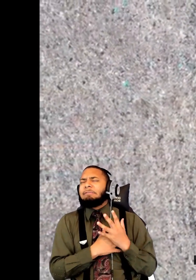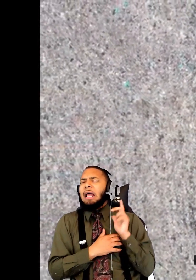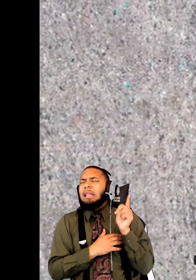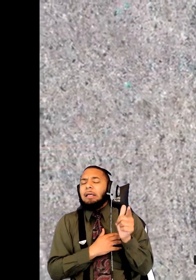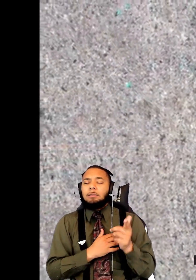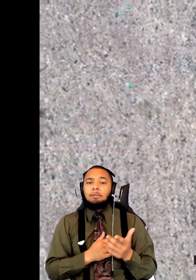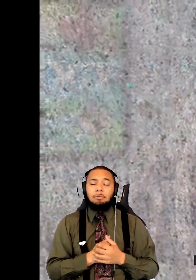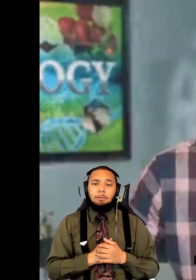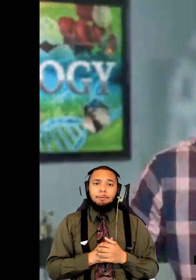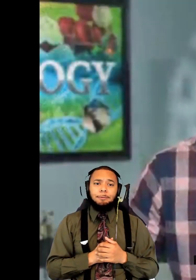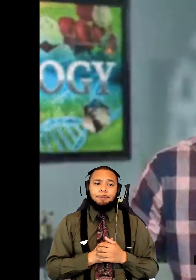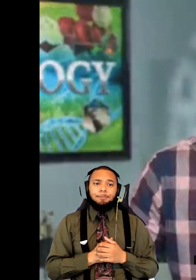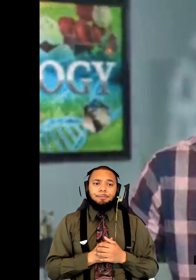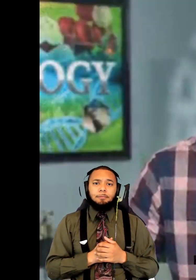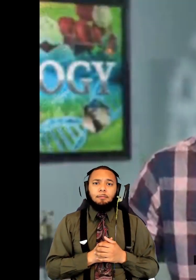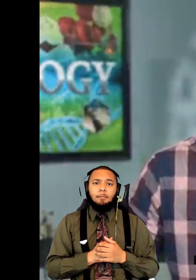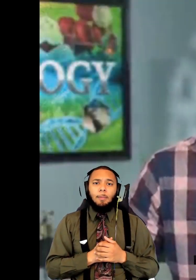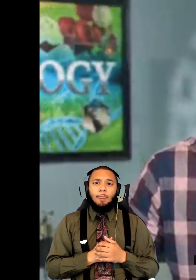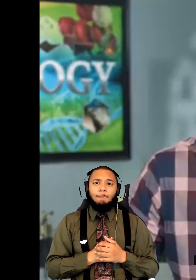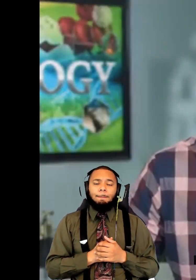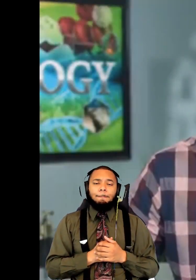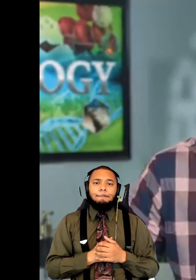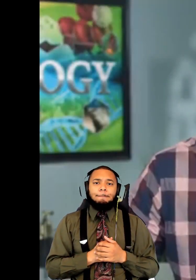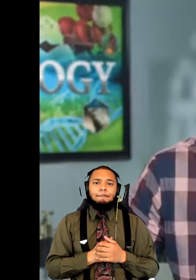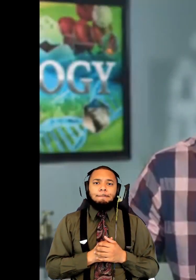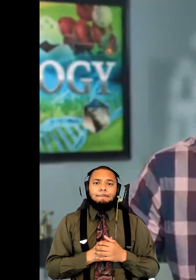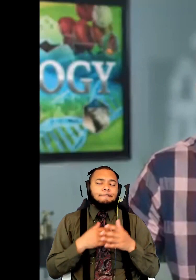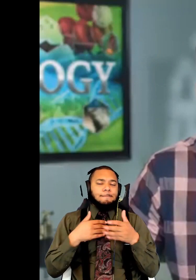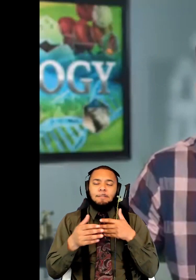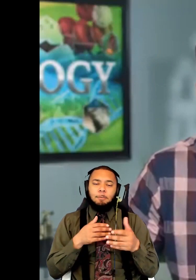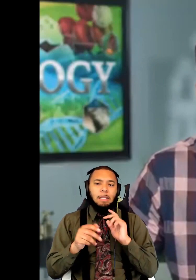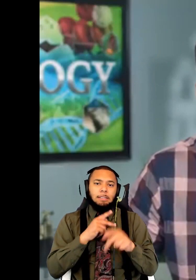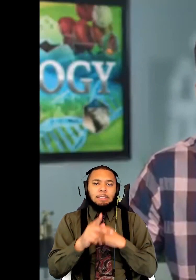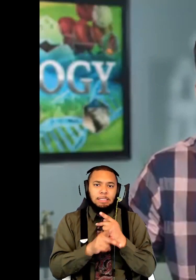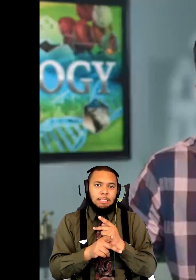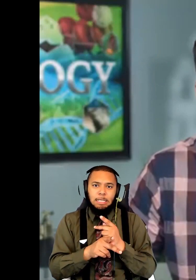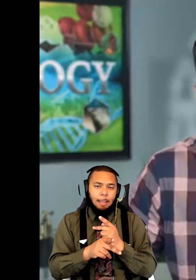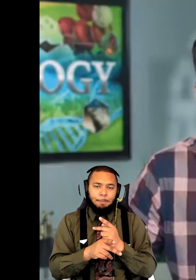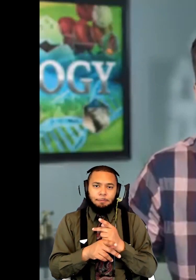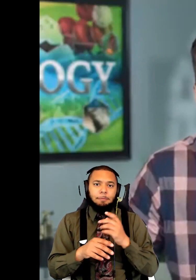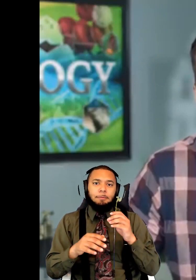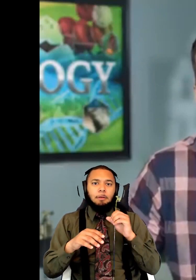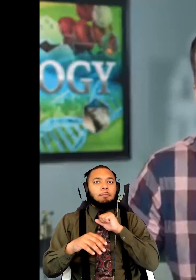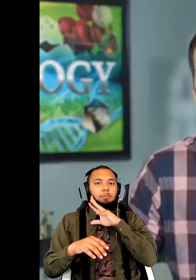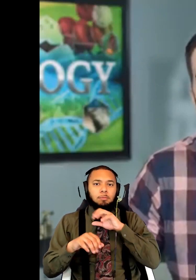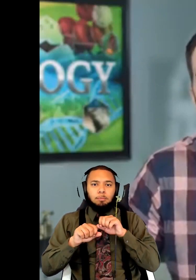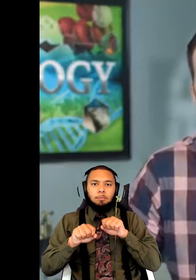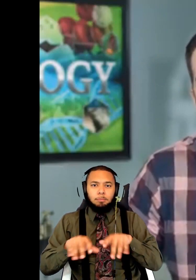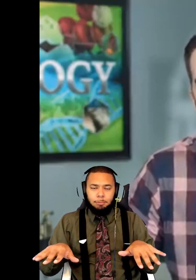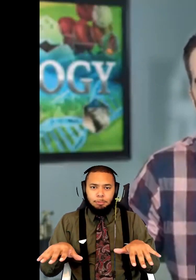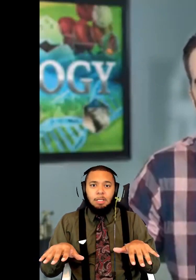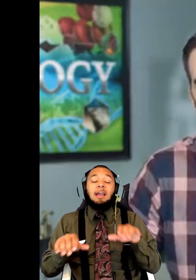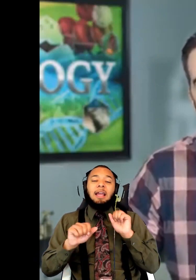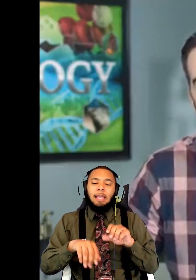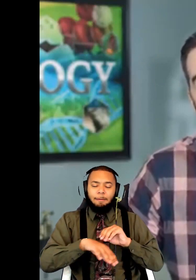supply and cause too many problems. No matter what the type of pollution, they all cause problems for an ecosystem